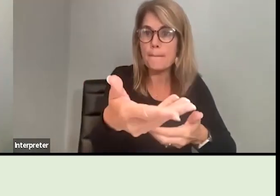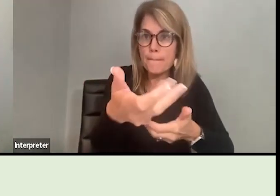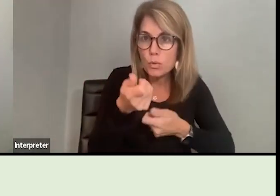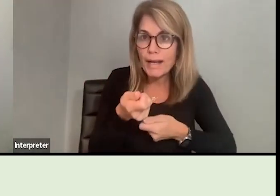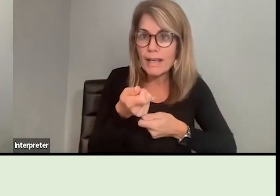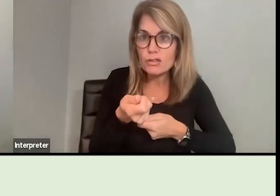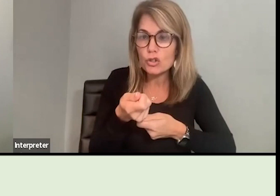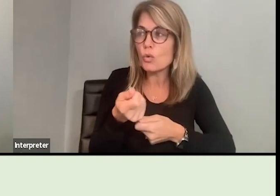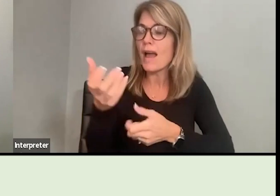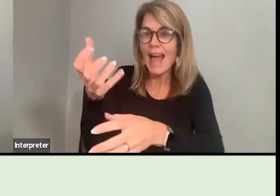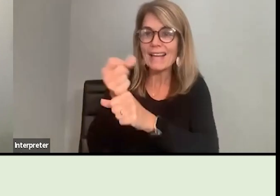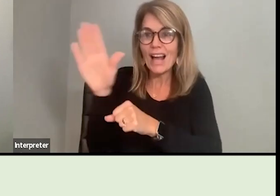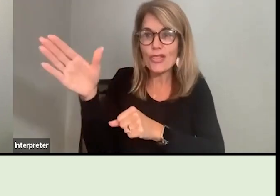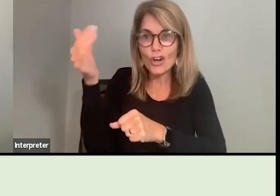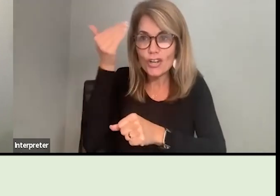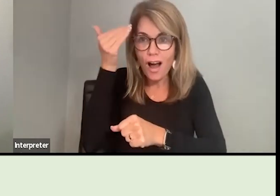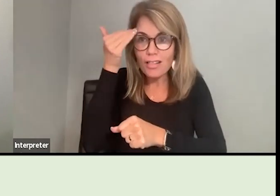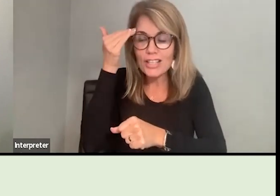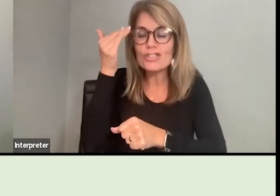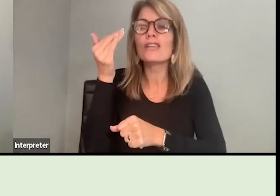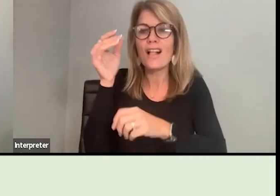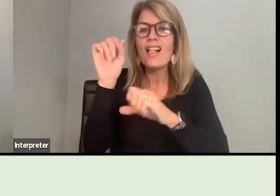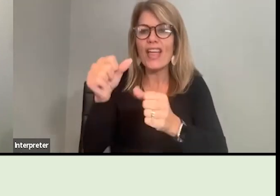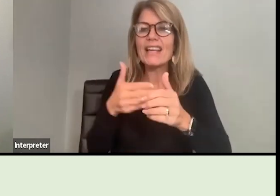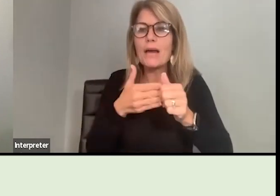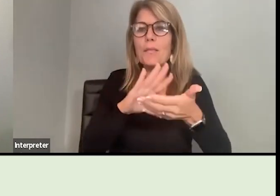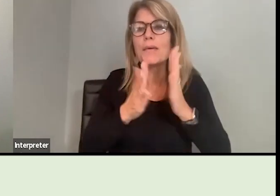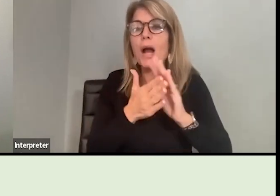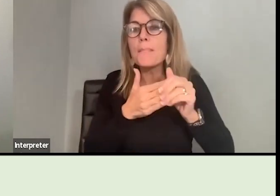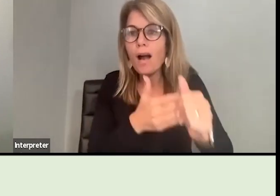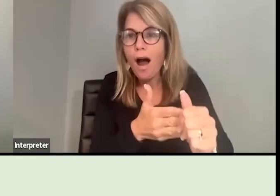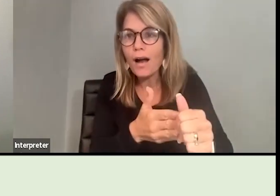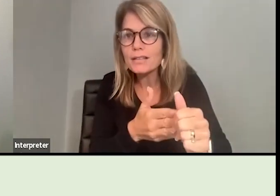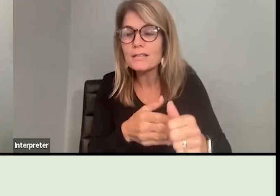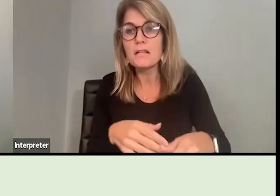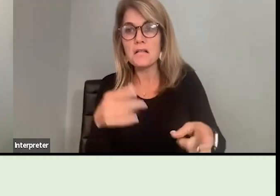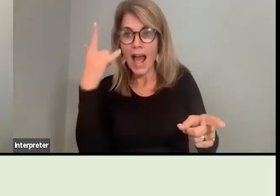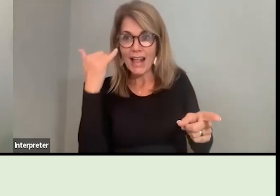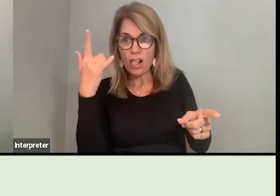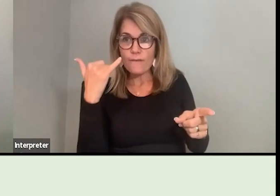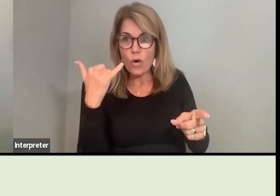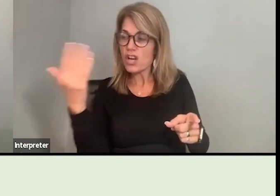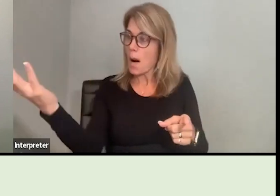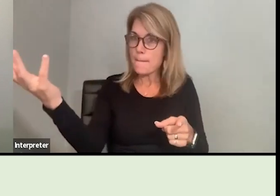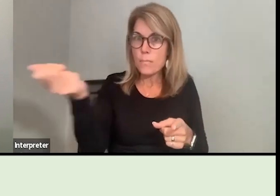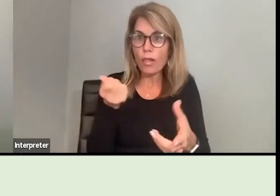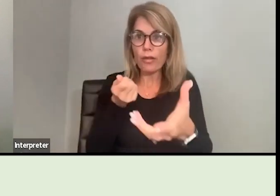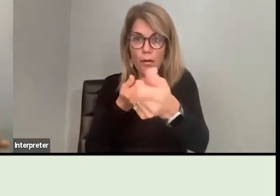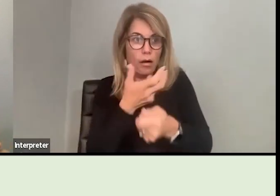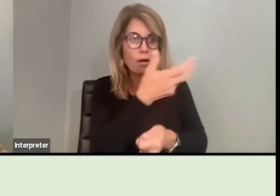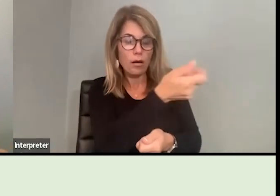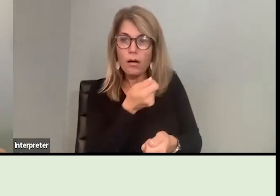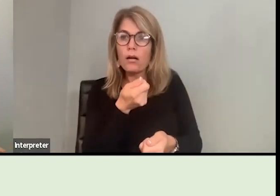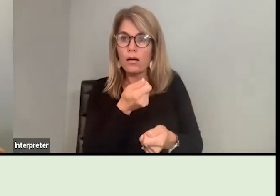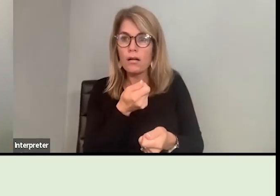on within their communities, and they can be guides to you. And what California did was put them all at the table and said, okay, just like